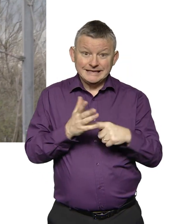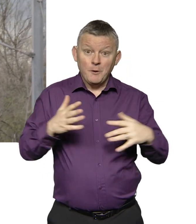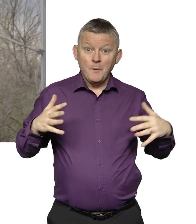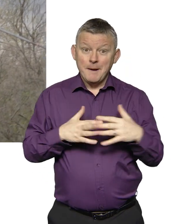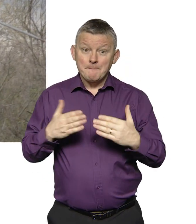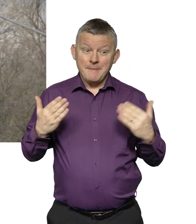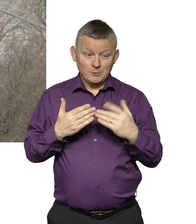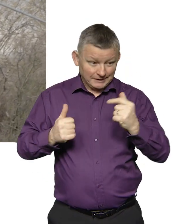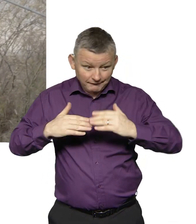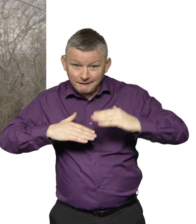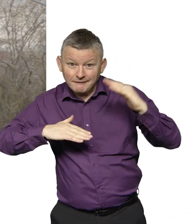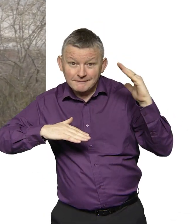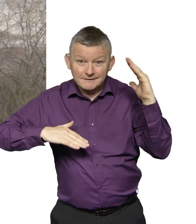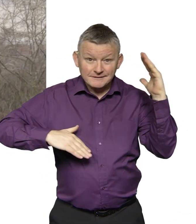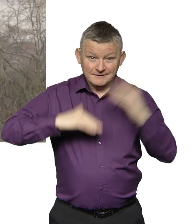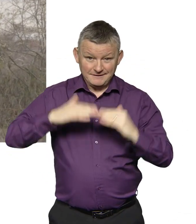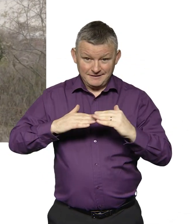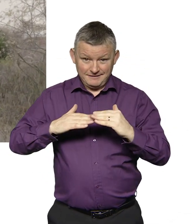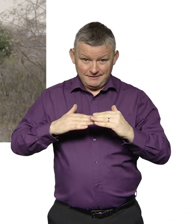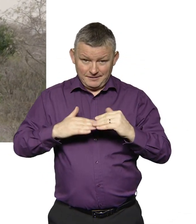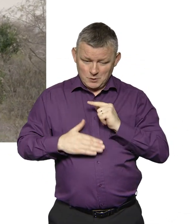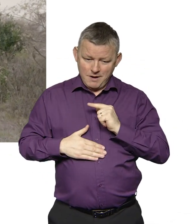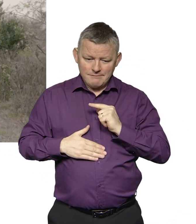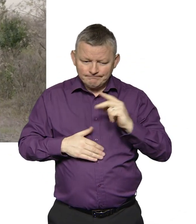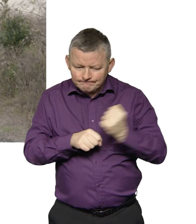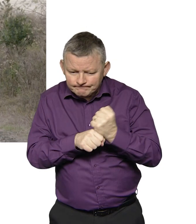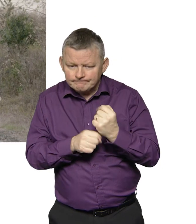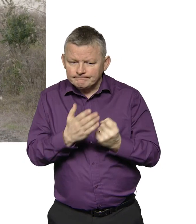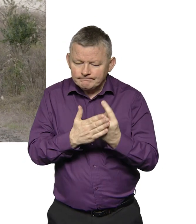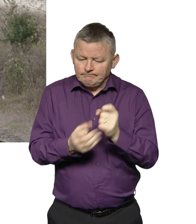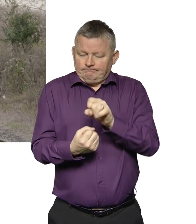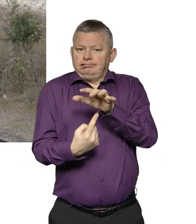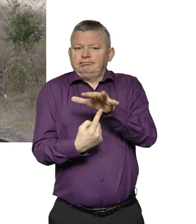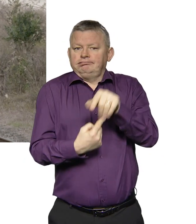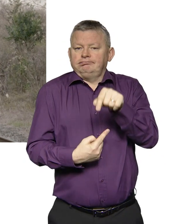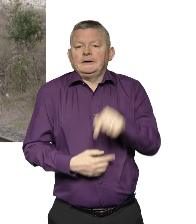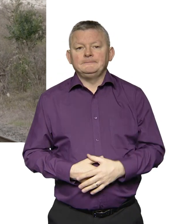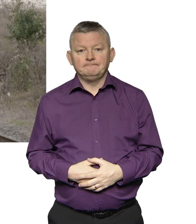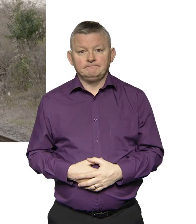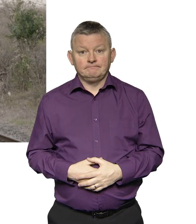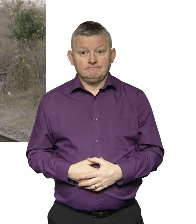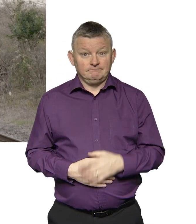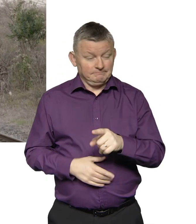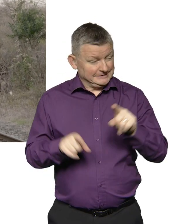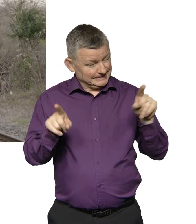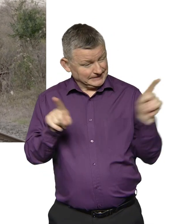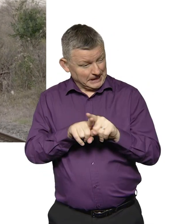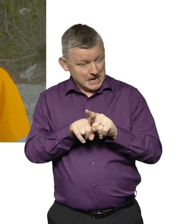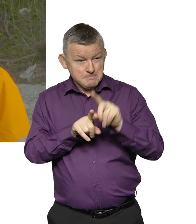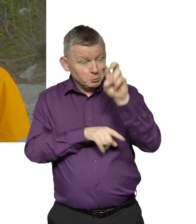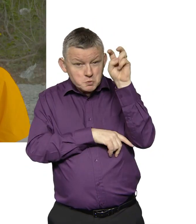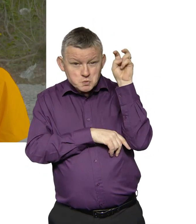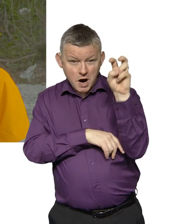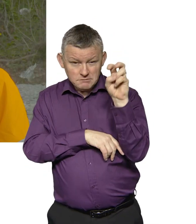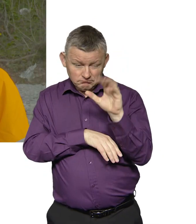the Tyne and Wear Metro was built, which is why this renewal work is so essential. So this is the same wire that was installed